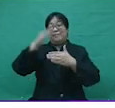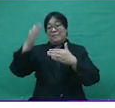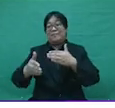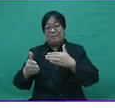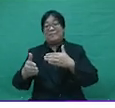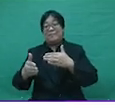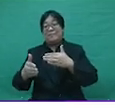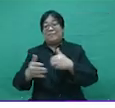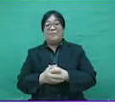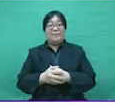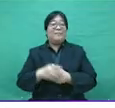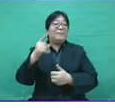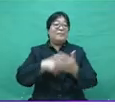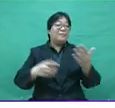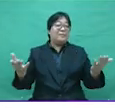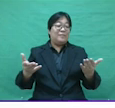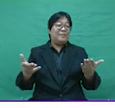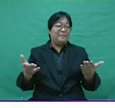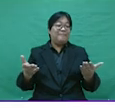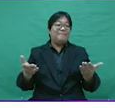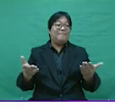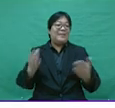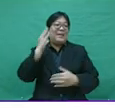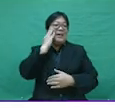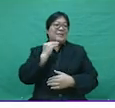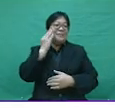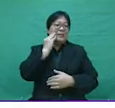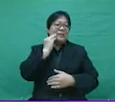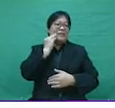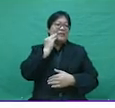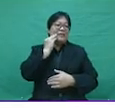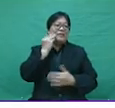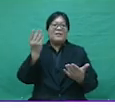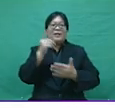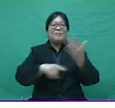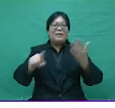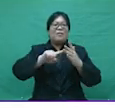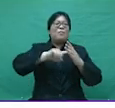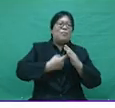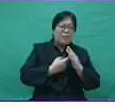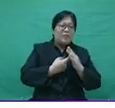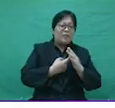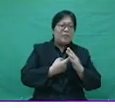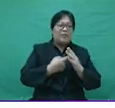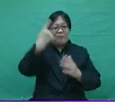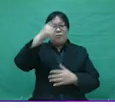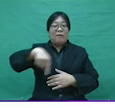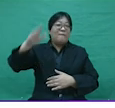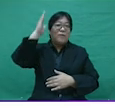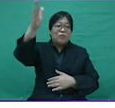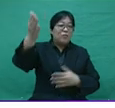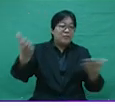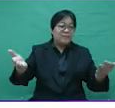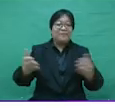the end. So what are the experiences and what are the starting points for